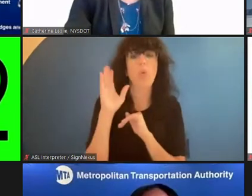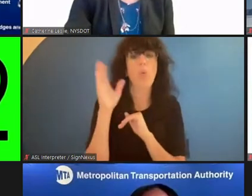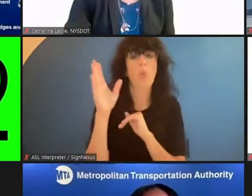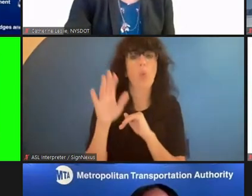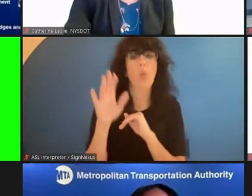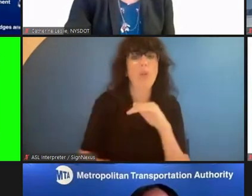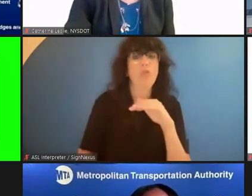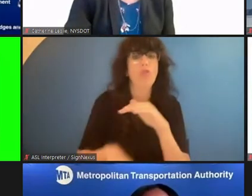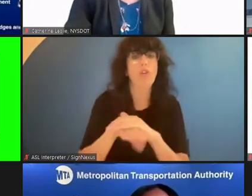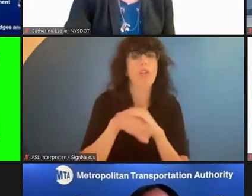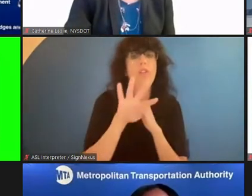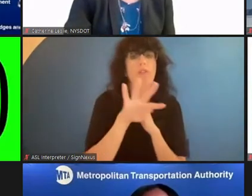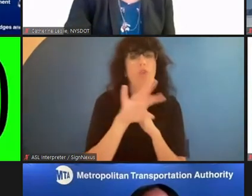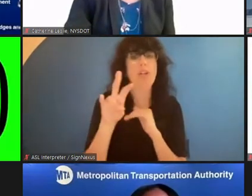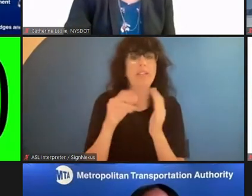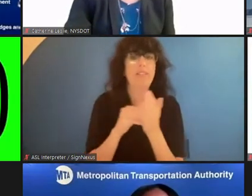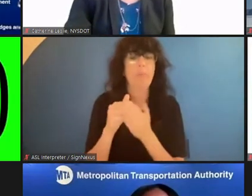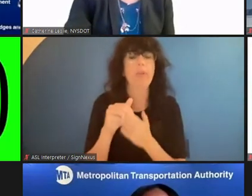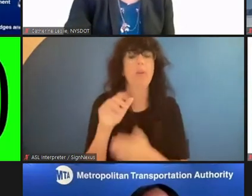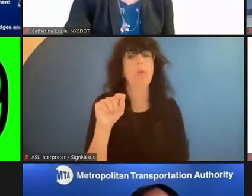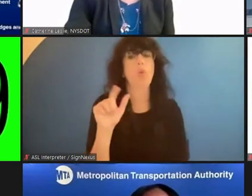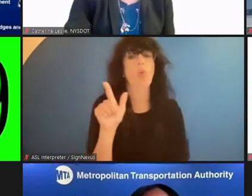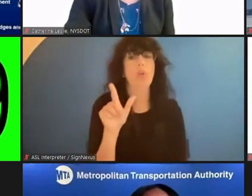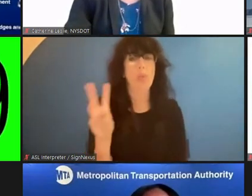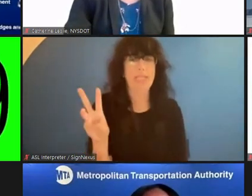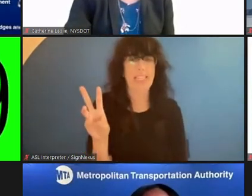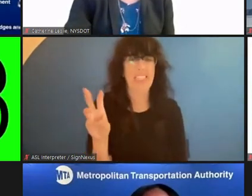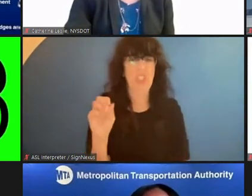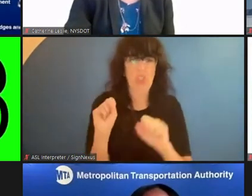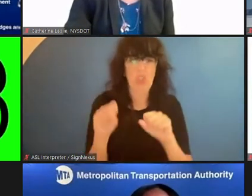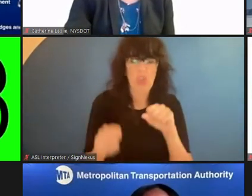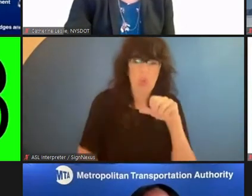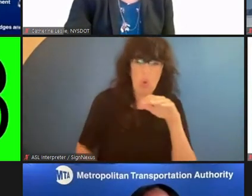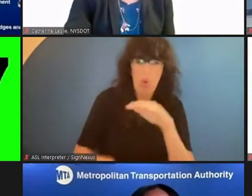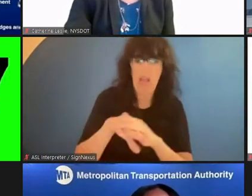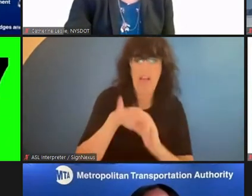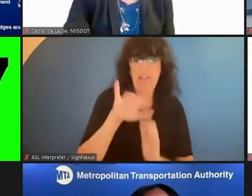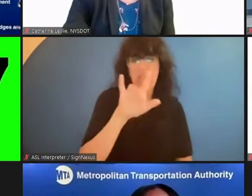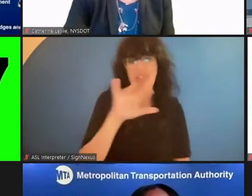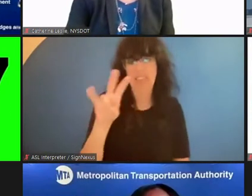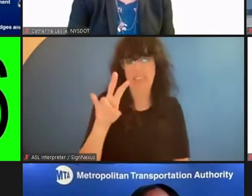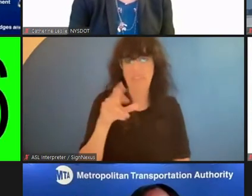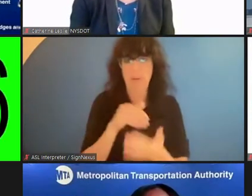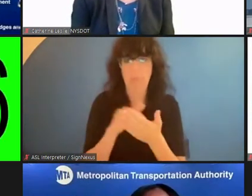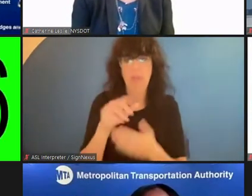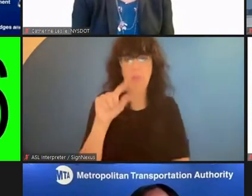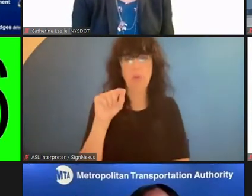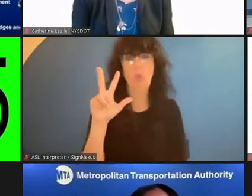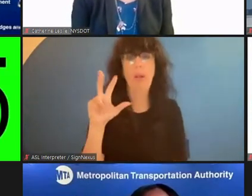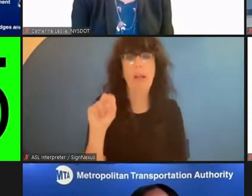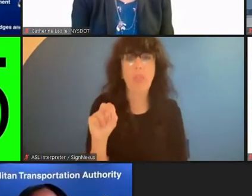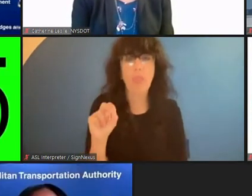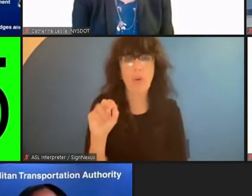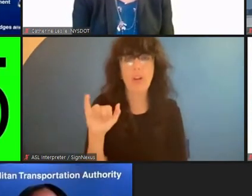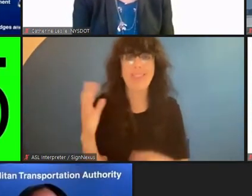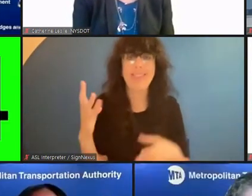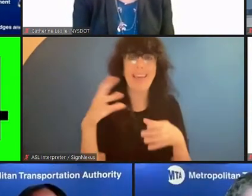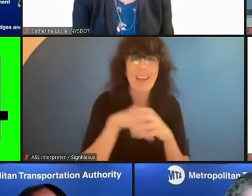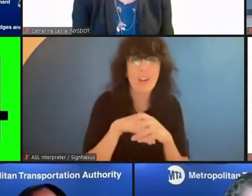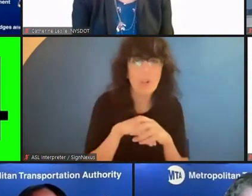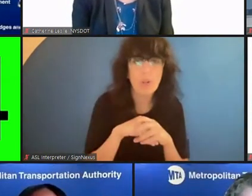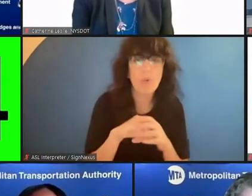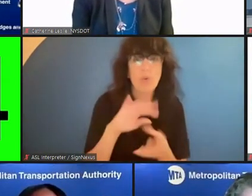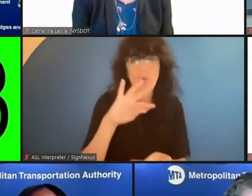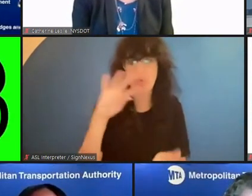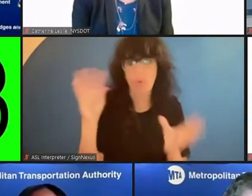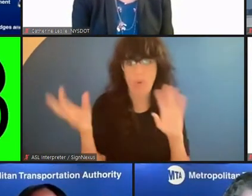47 billion by 2026 could go as high as 57 billion by 2030 and that includes all bonding backed by congestion